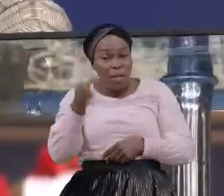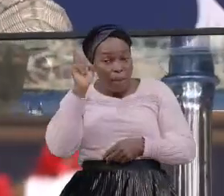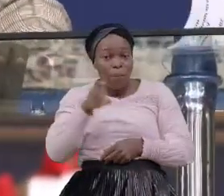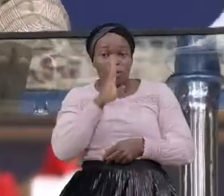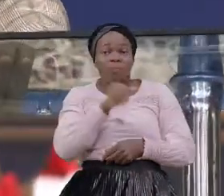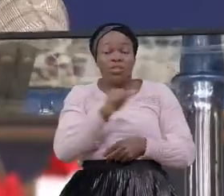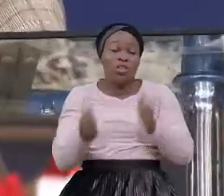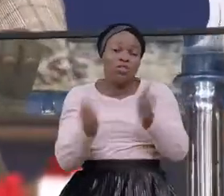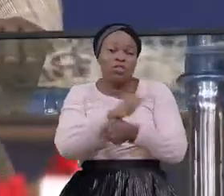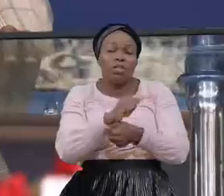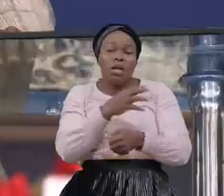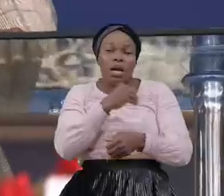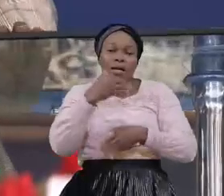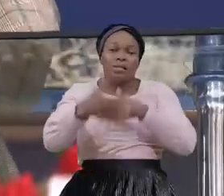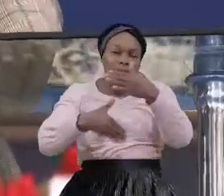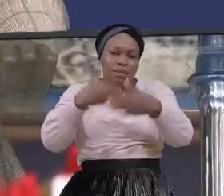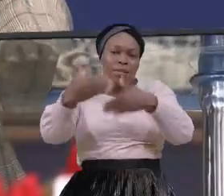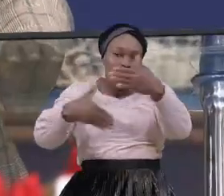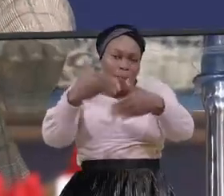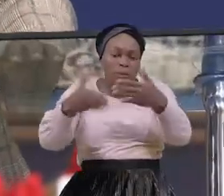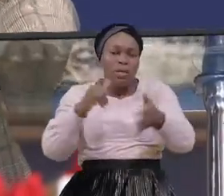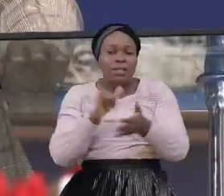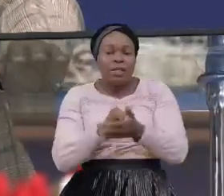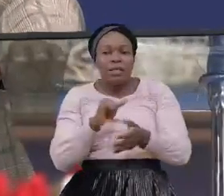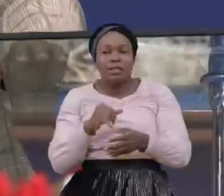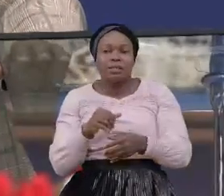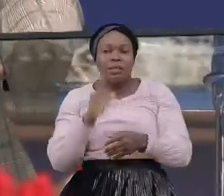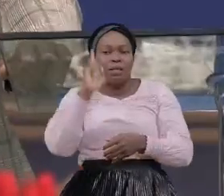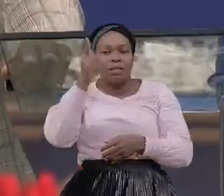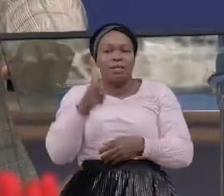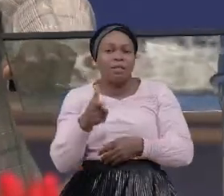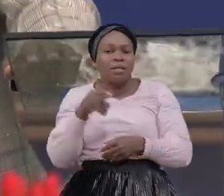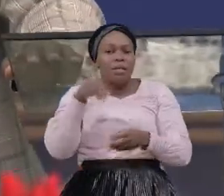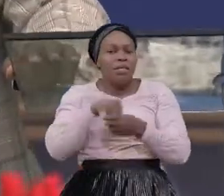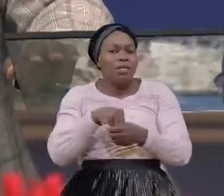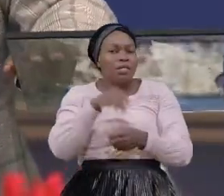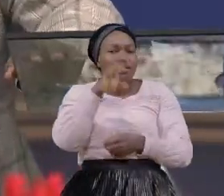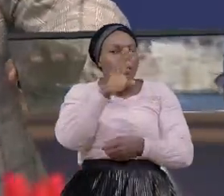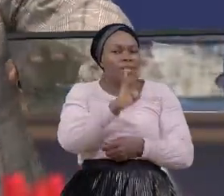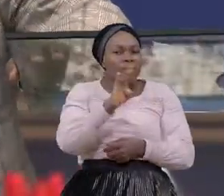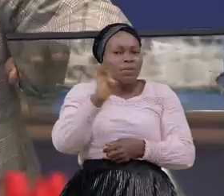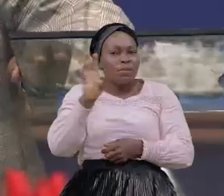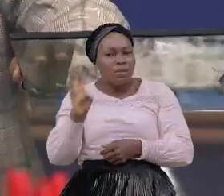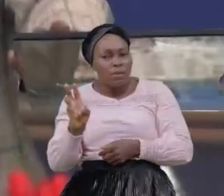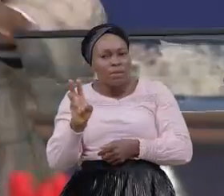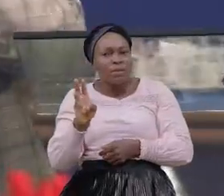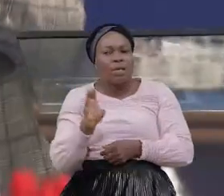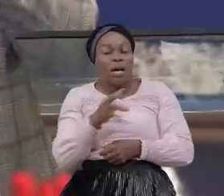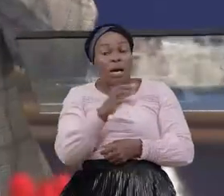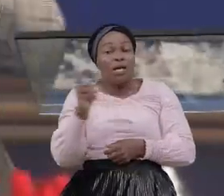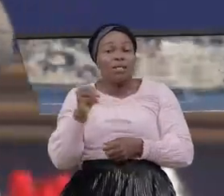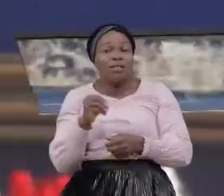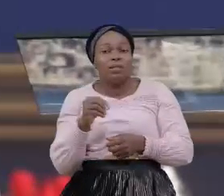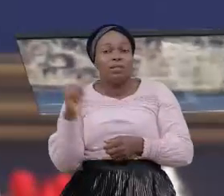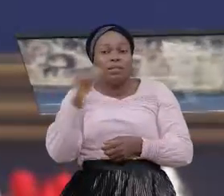generally now, in some civilized places, 70, 76. And then they're even going to 80. And